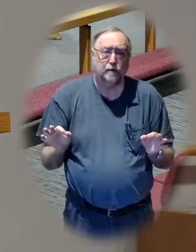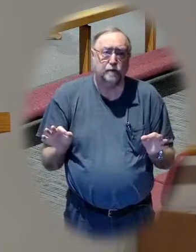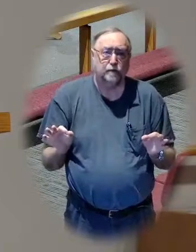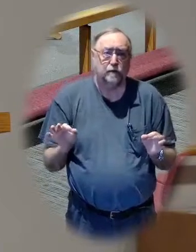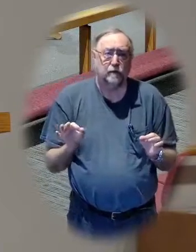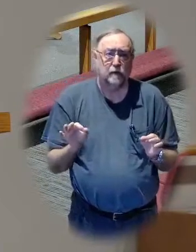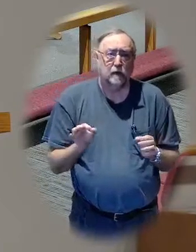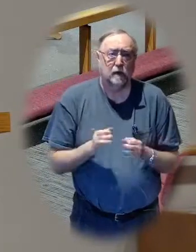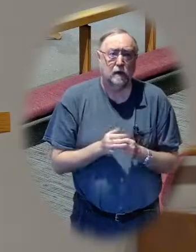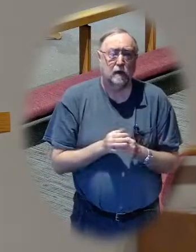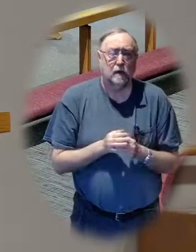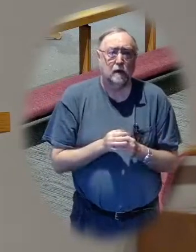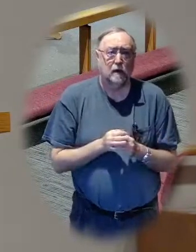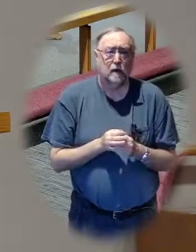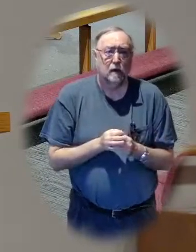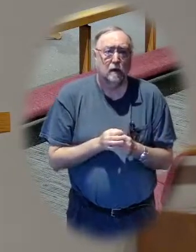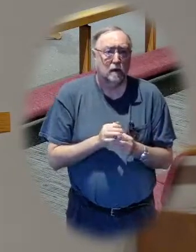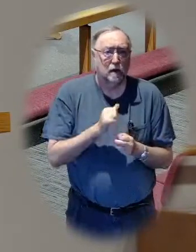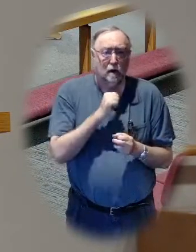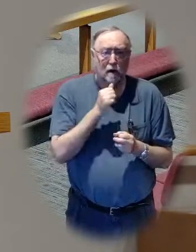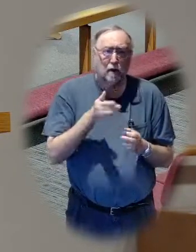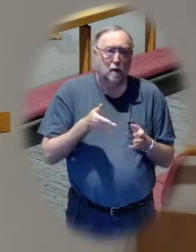Don't let the cozy manger scene fool you.